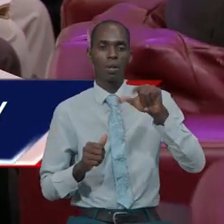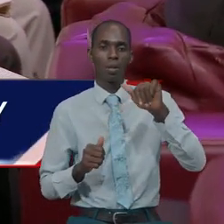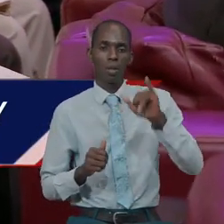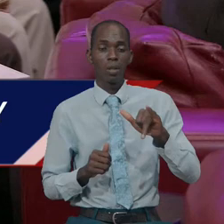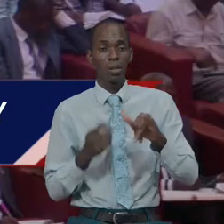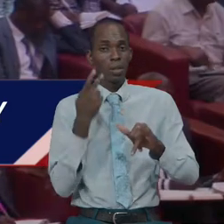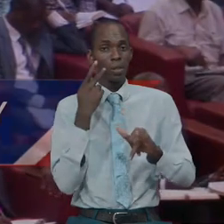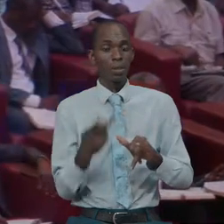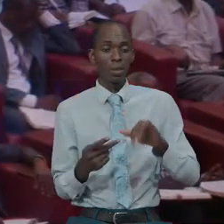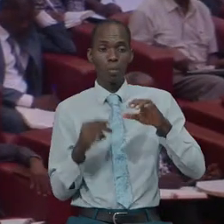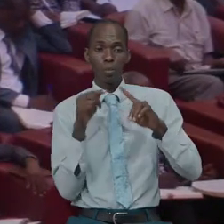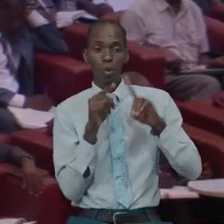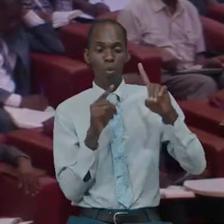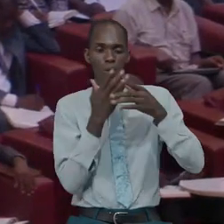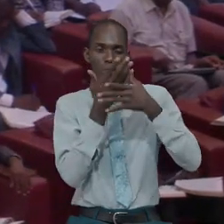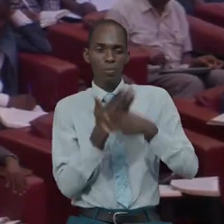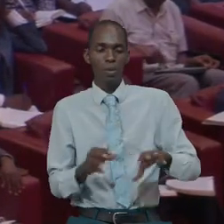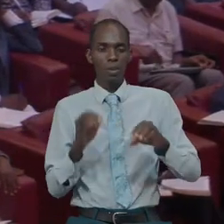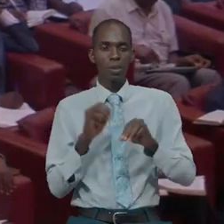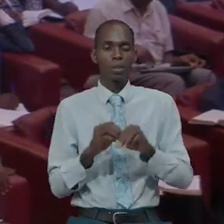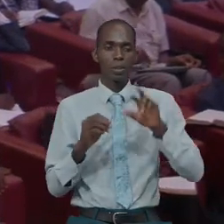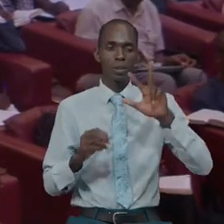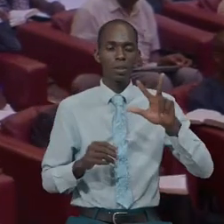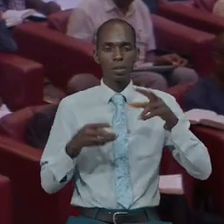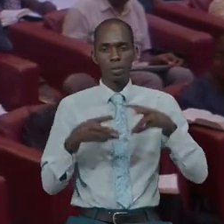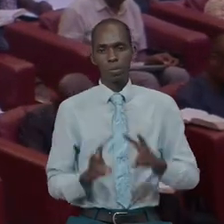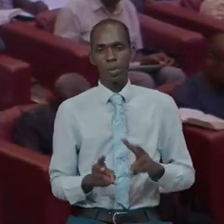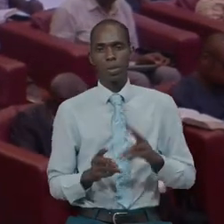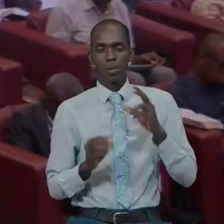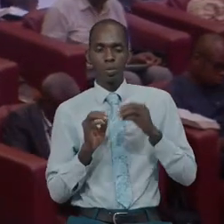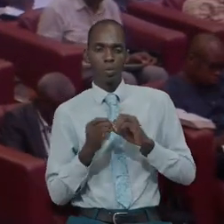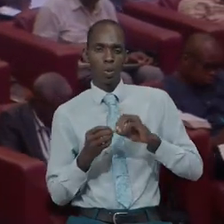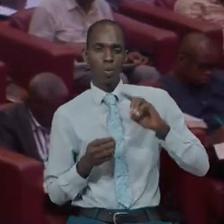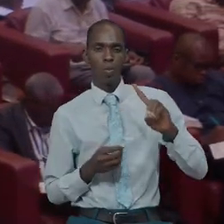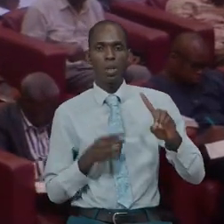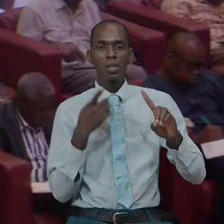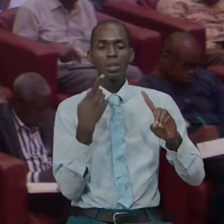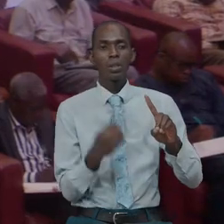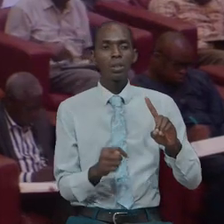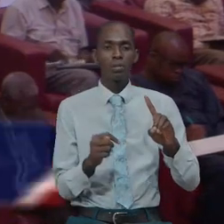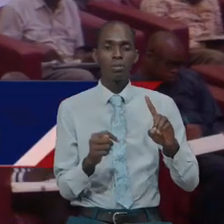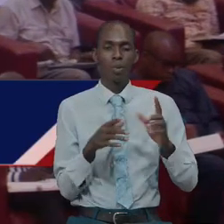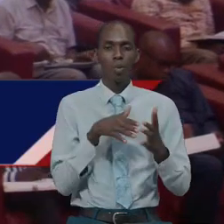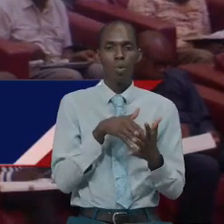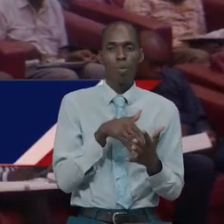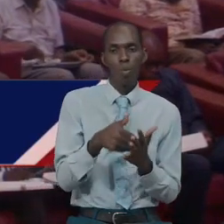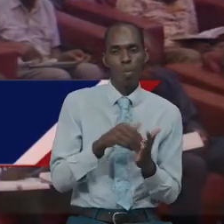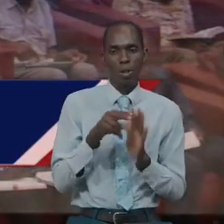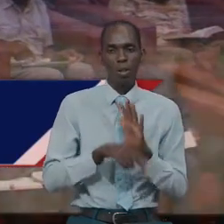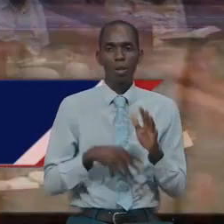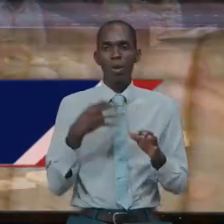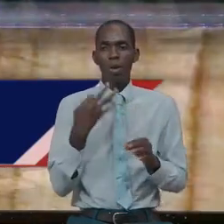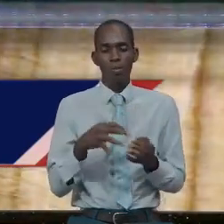this under three perspectives. And we're looking at number one, the weakness of mixed